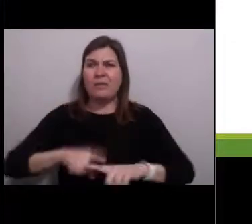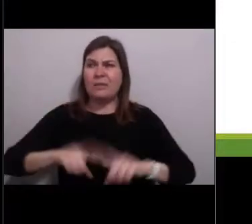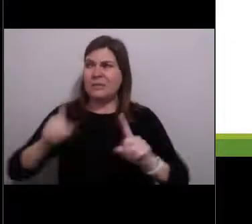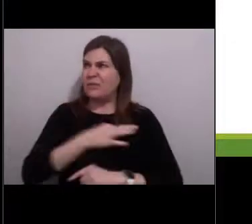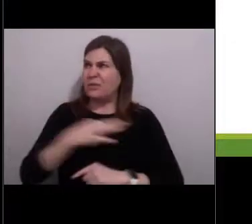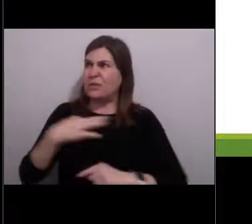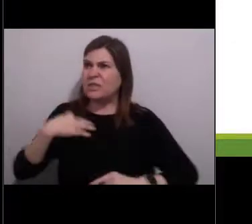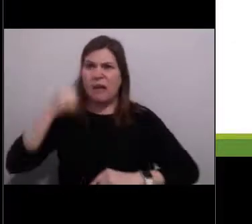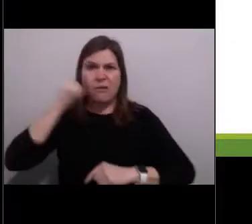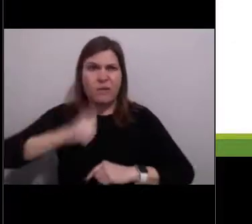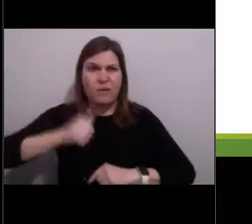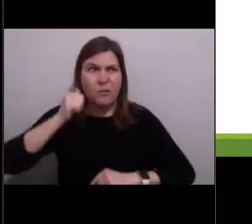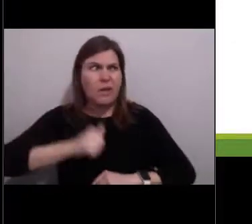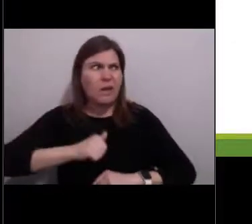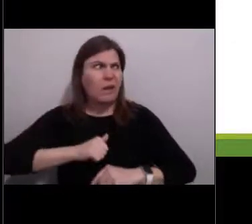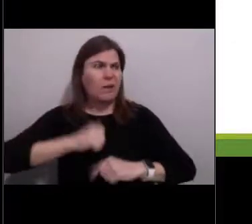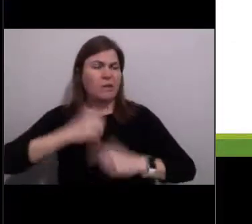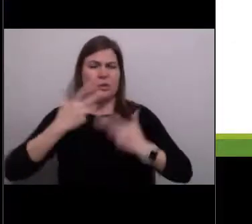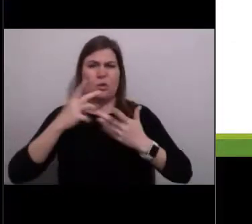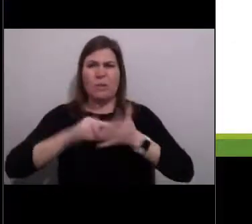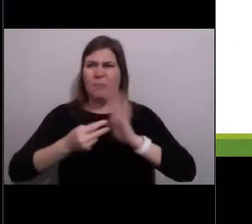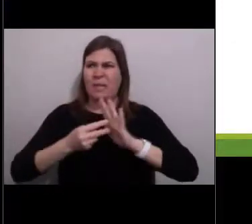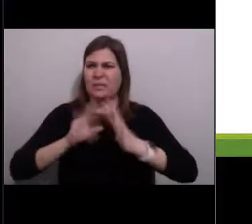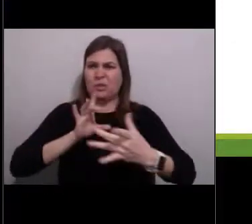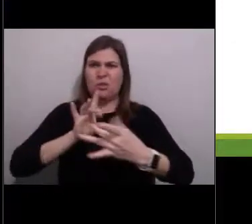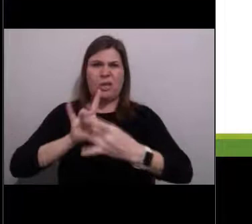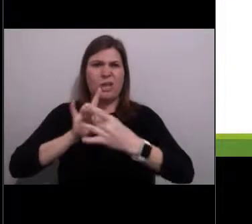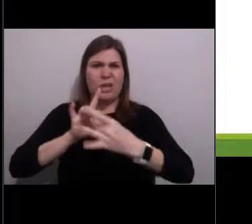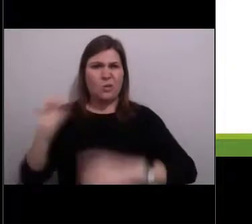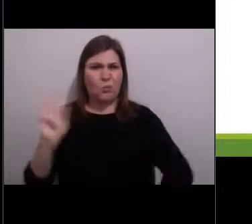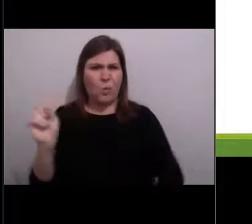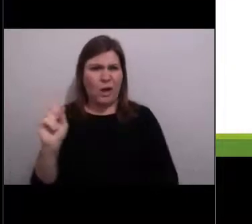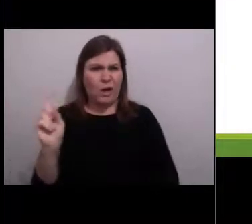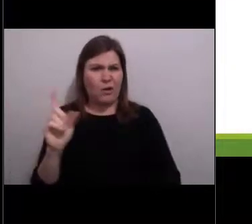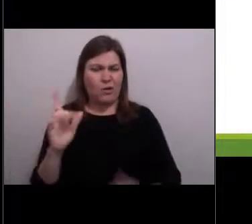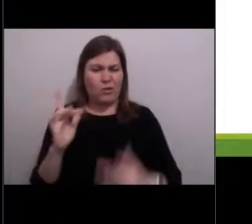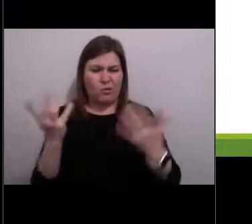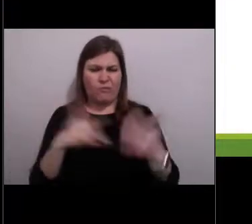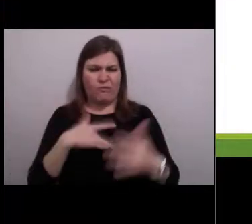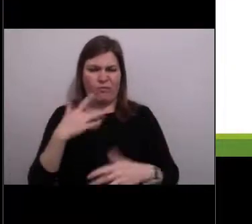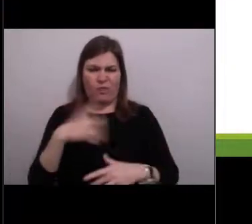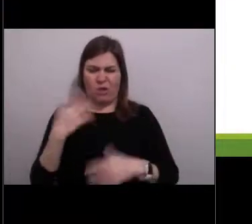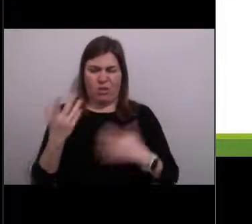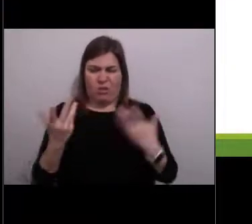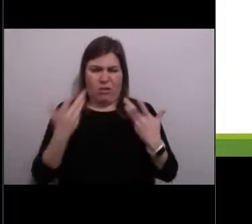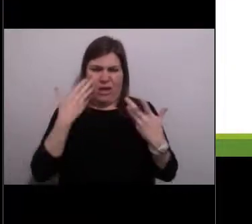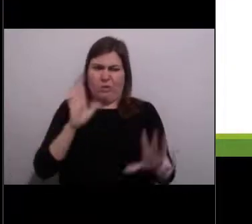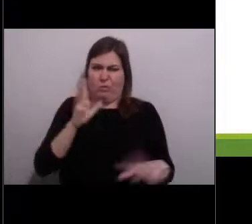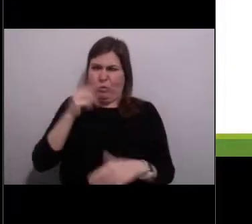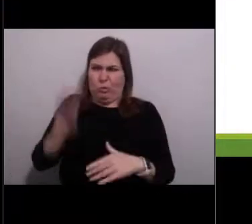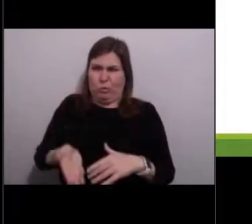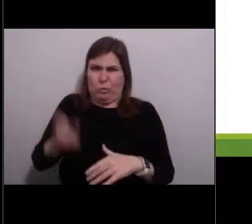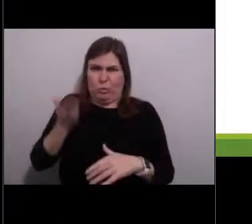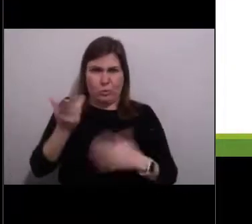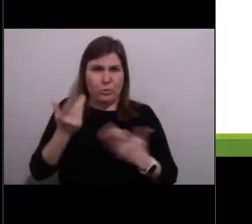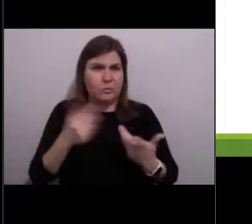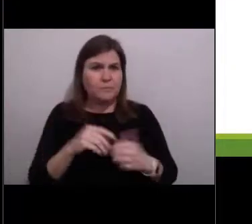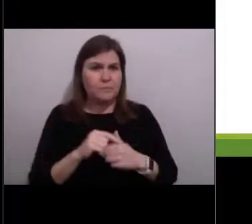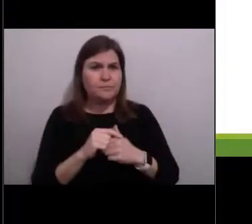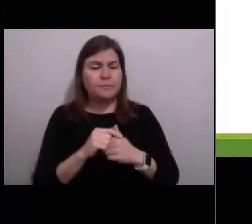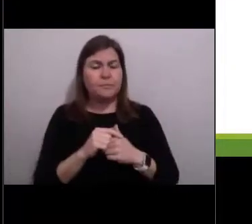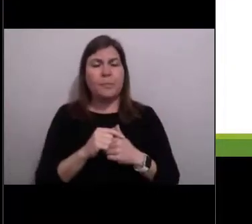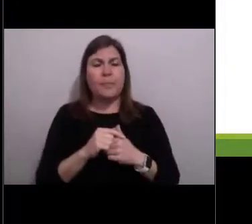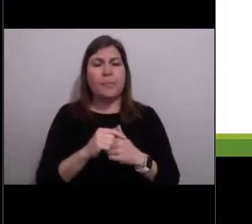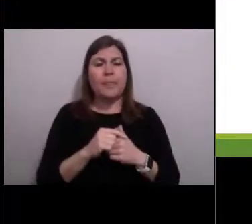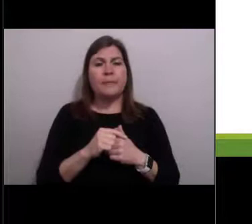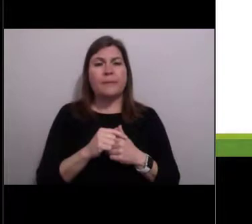accentuated right now to some extent because people, especially in some facilities, are rather short-staffed. At the